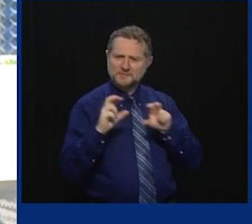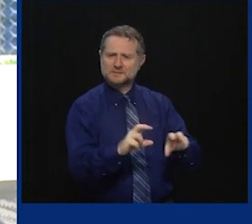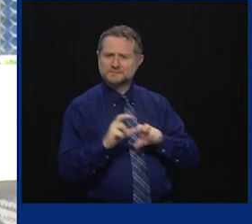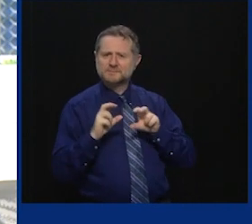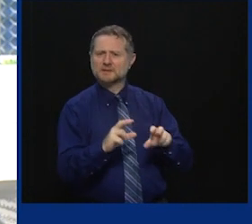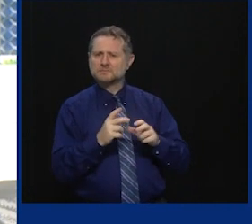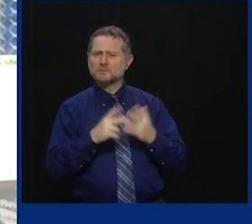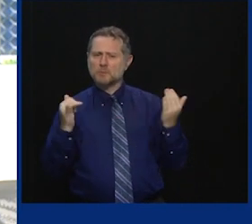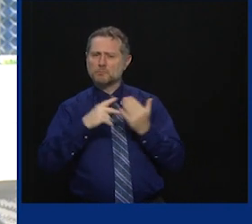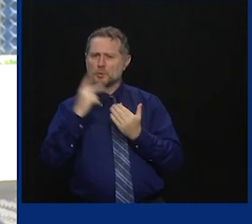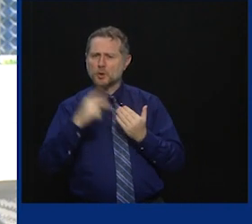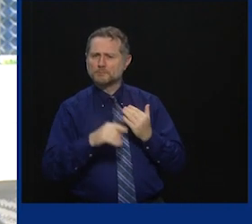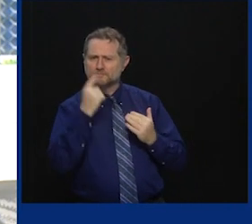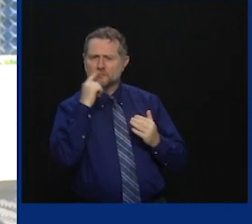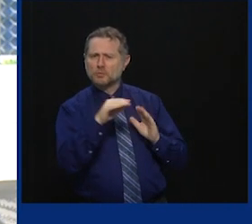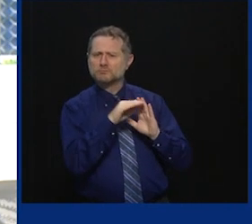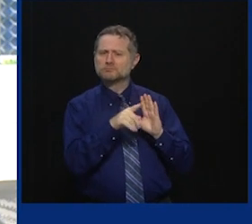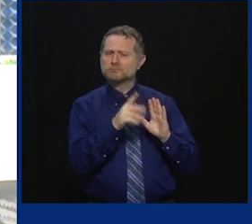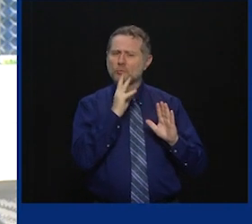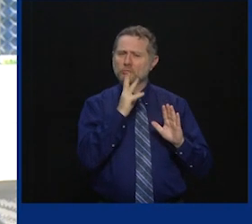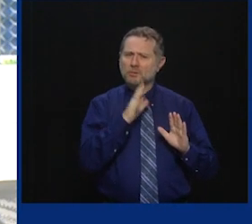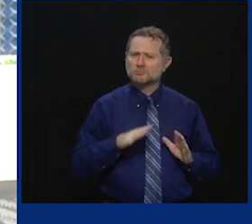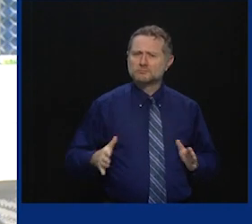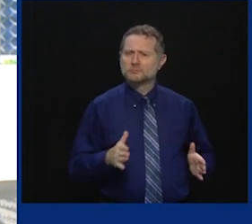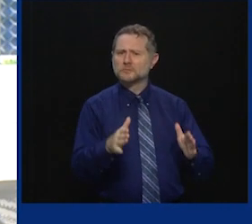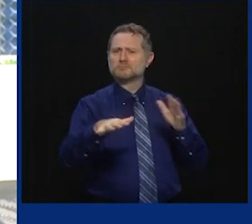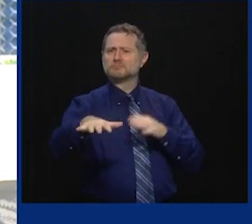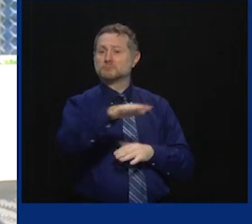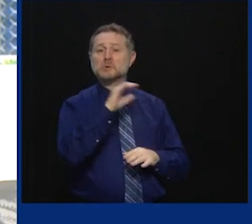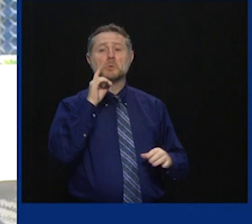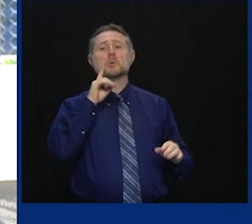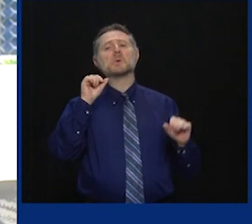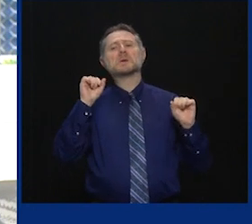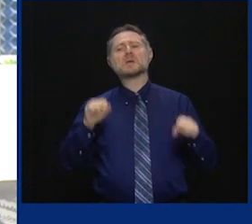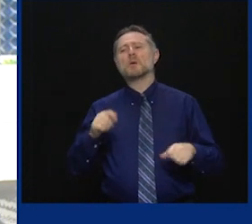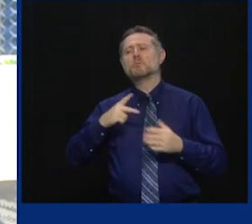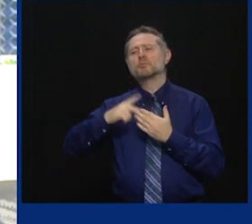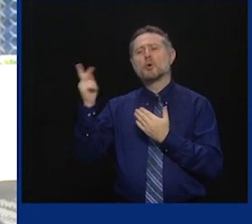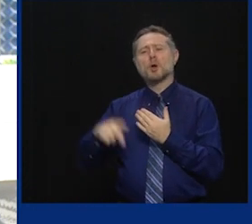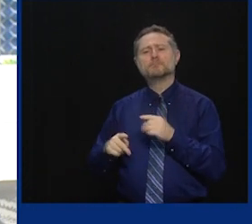But really, you can have programs, but if you don't have strong leadership,